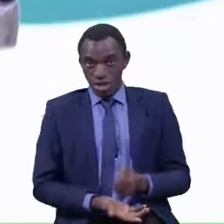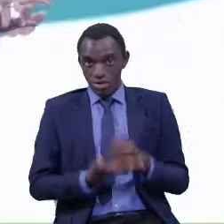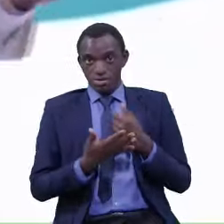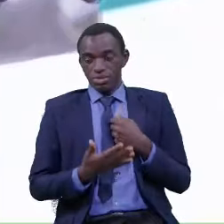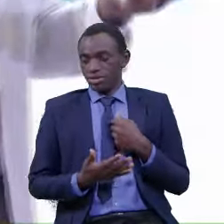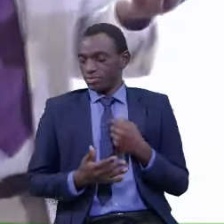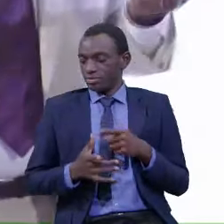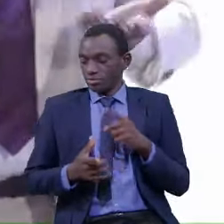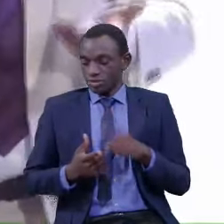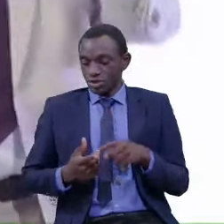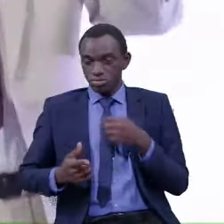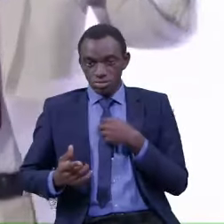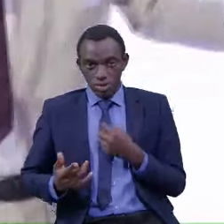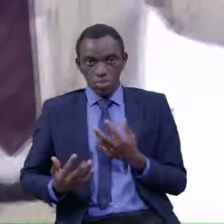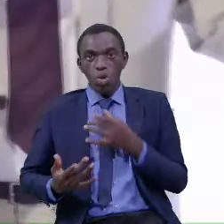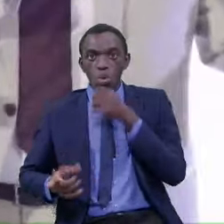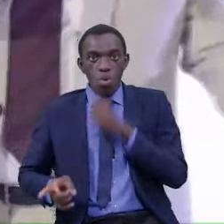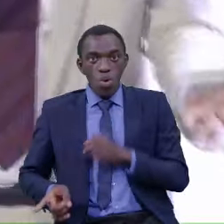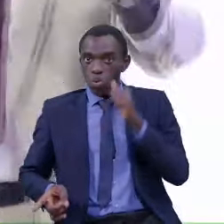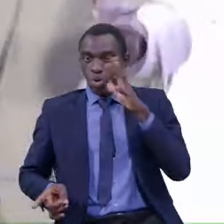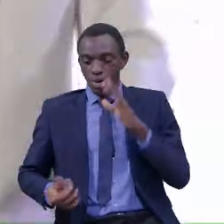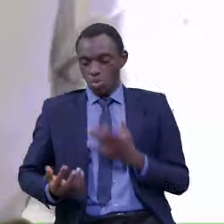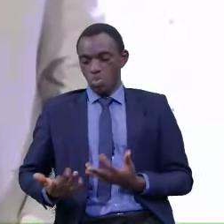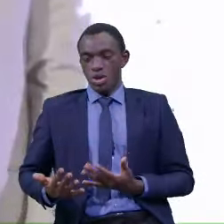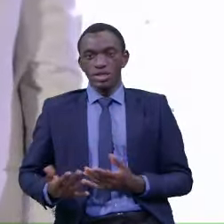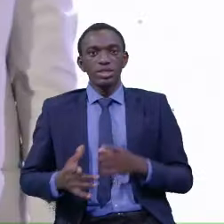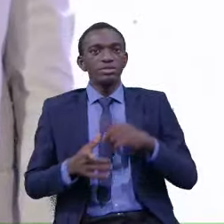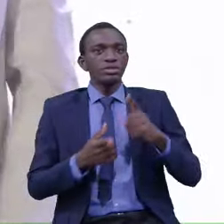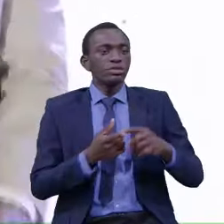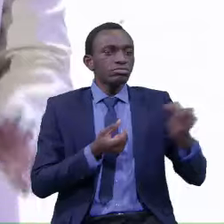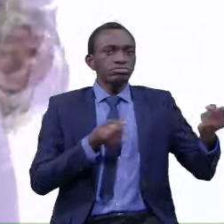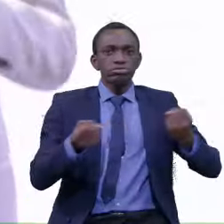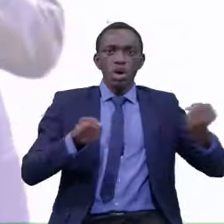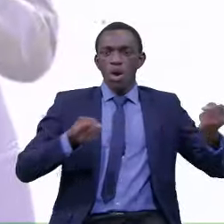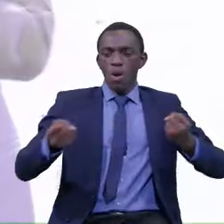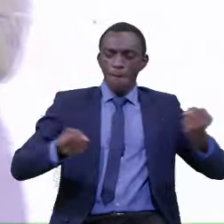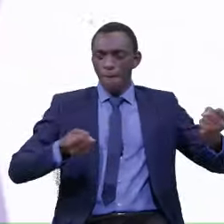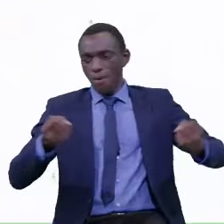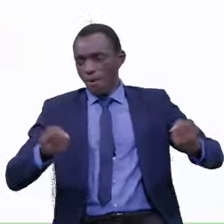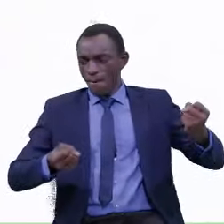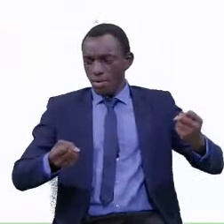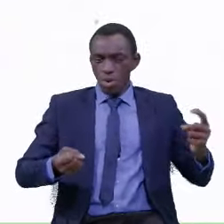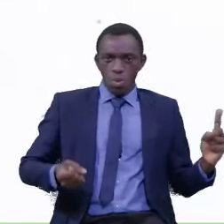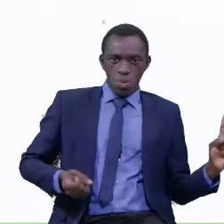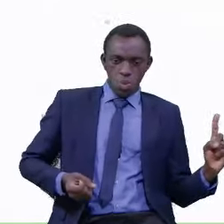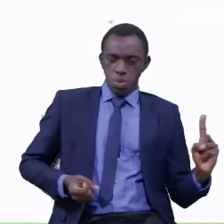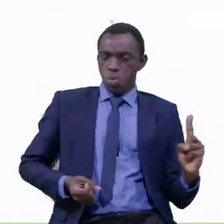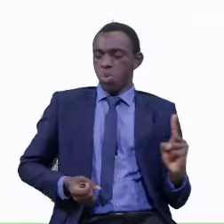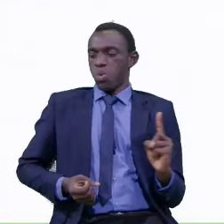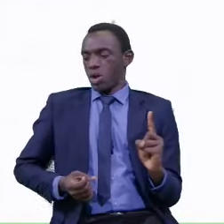this generous, gracious driver passing by stopped and said,